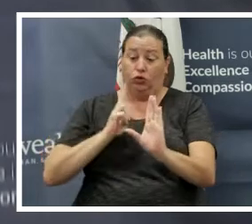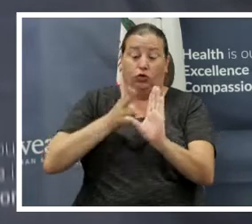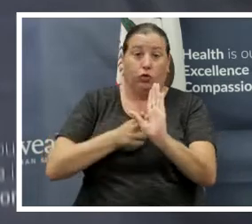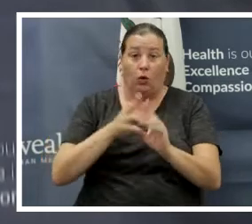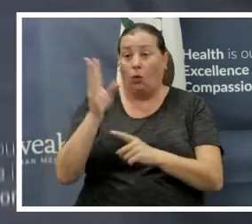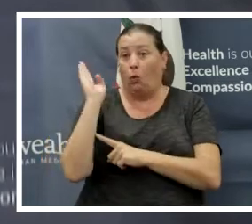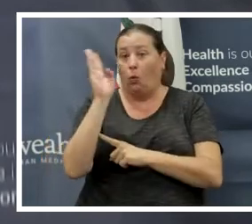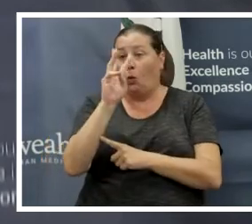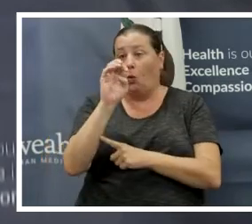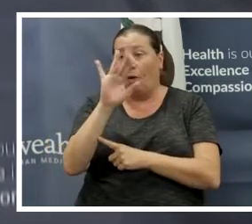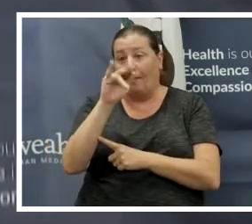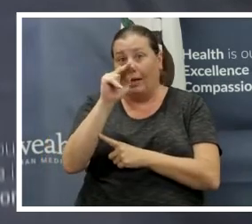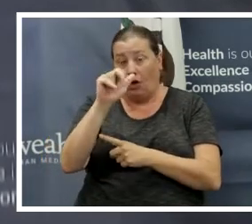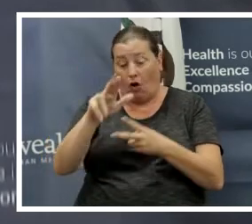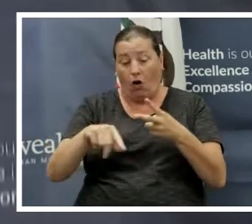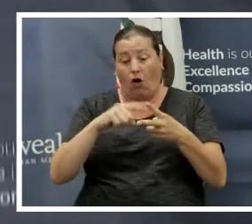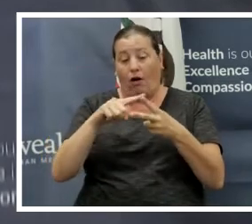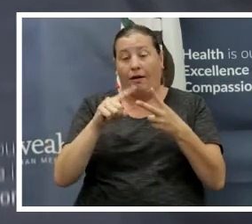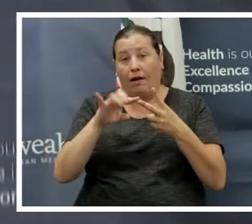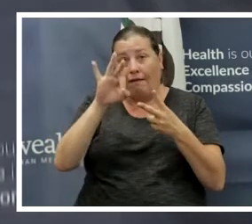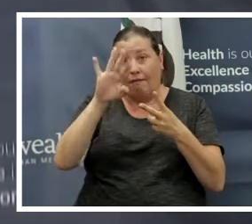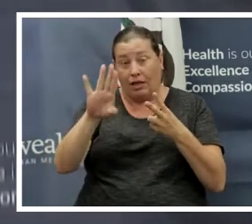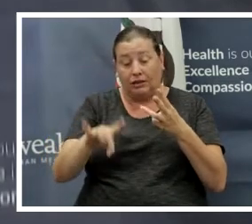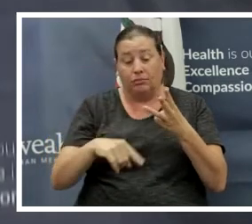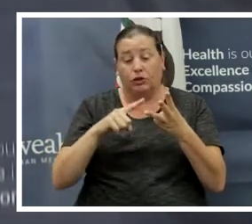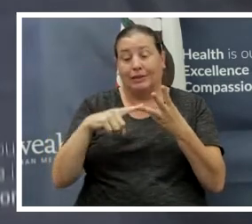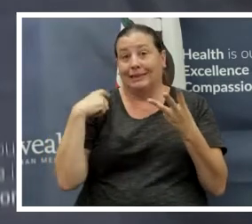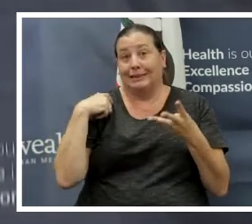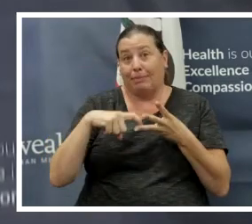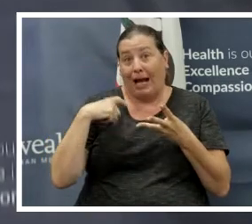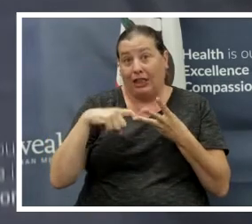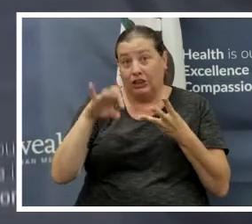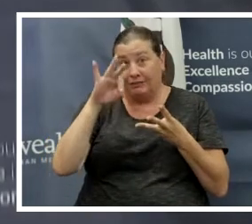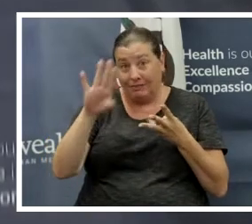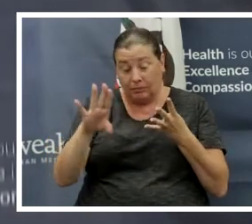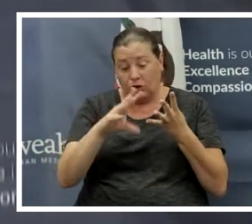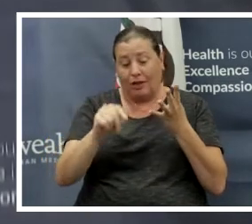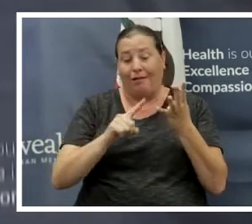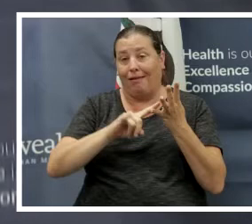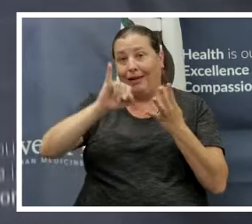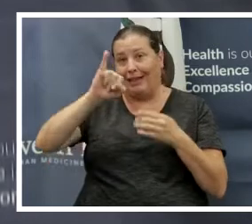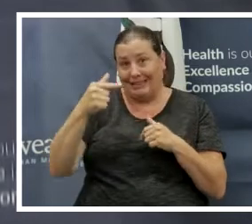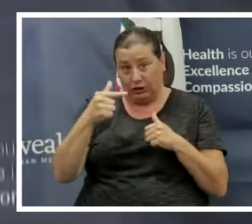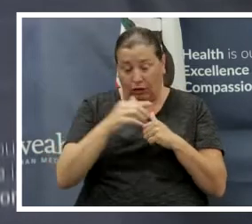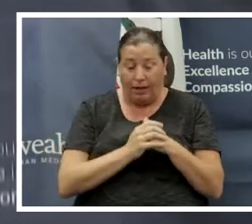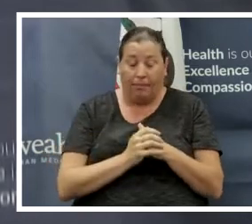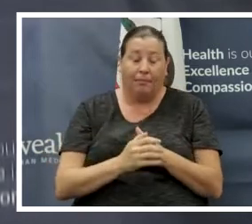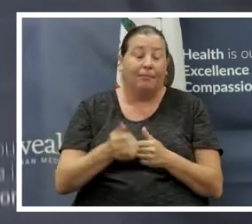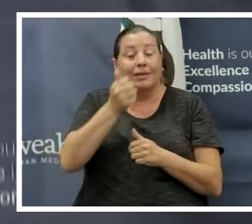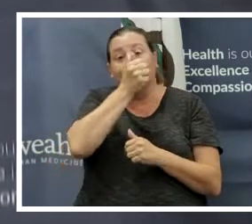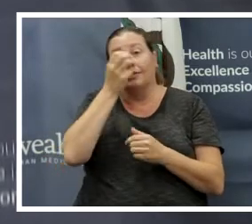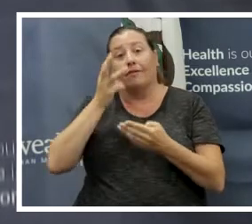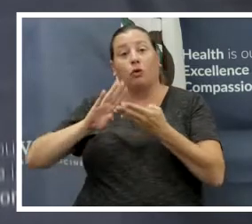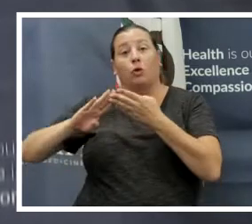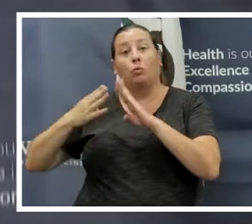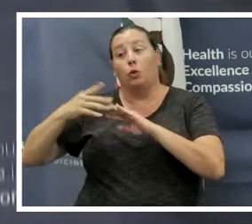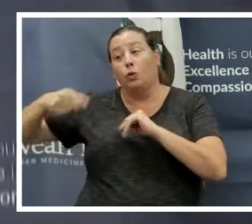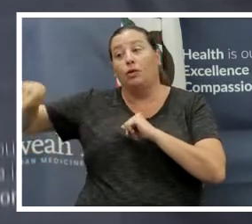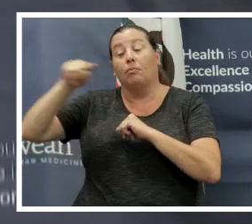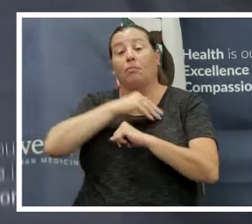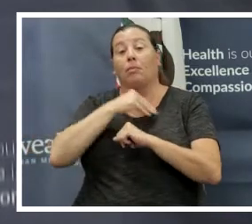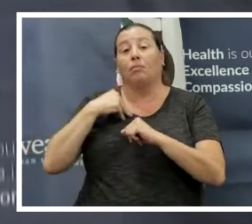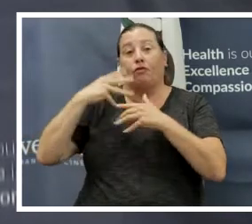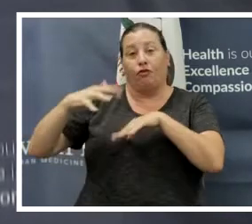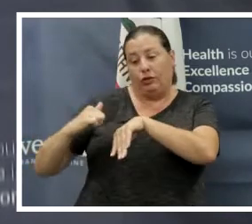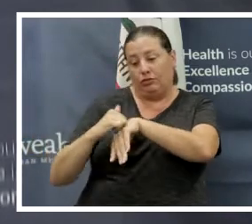our Spanish Facebook, and Instagram. Several community members have also sent in questions in advance, and